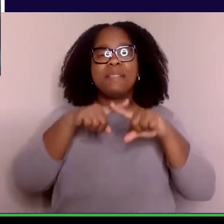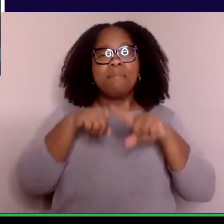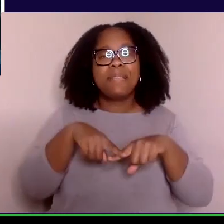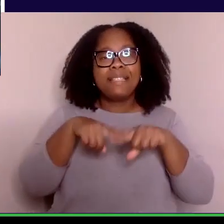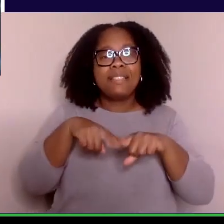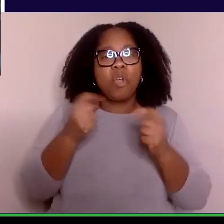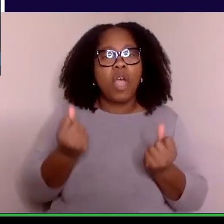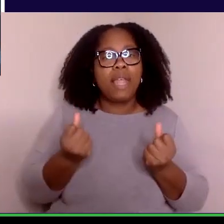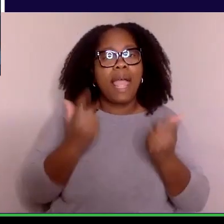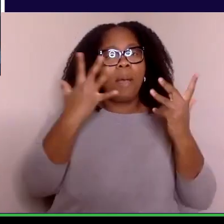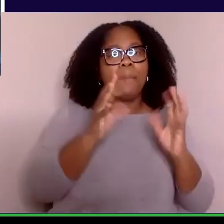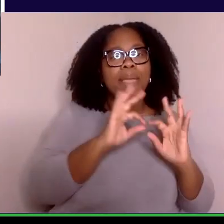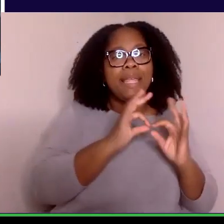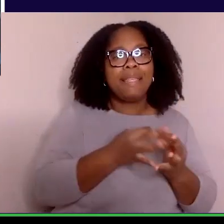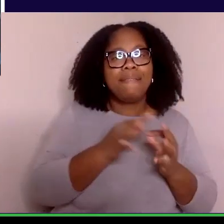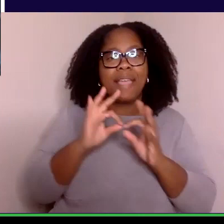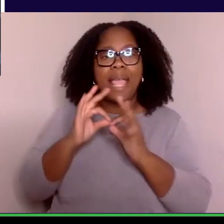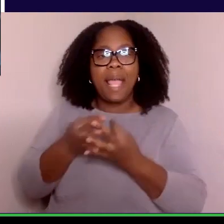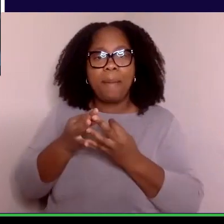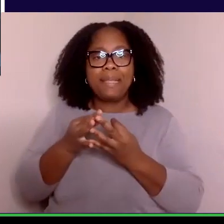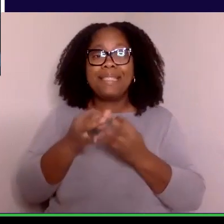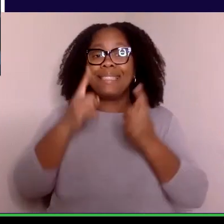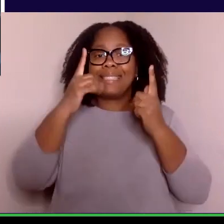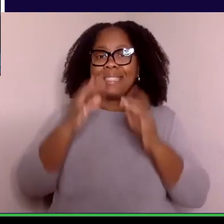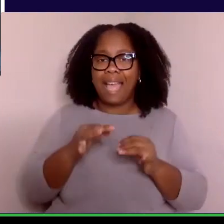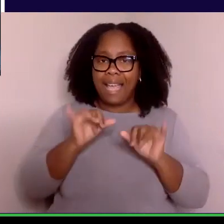families choose to stay remote.